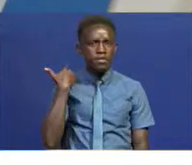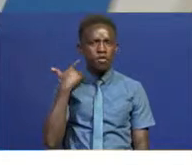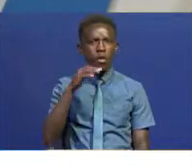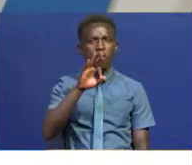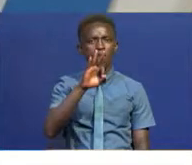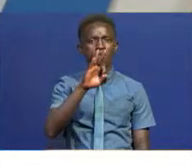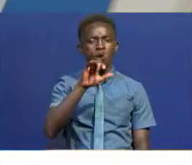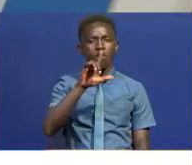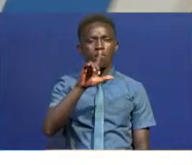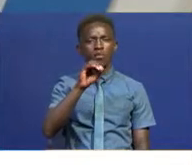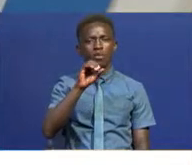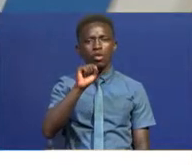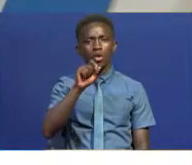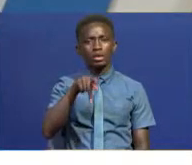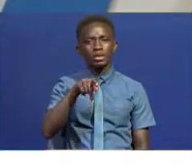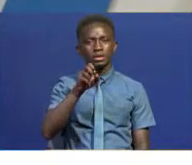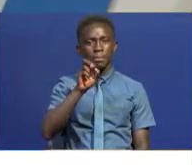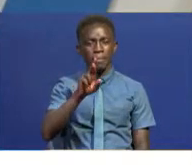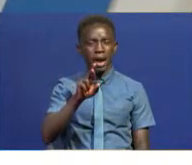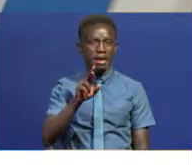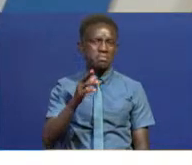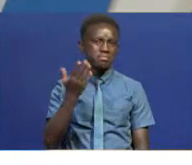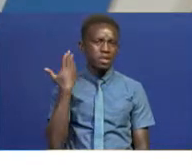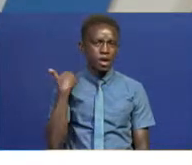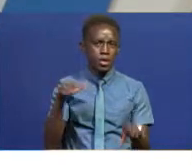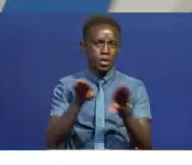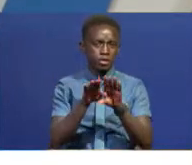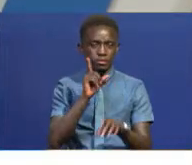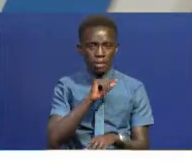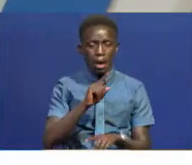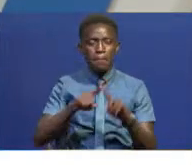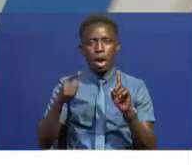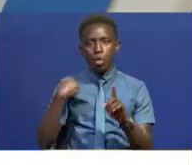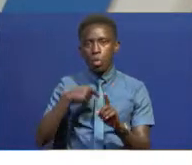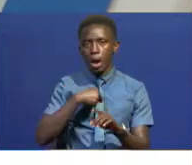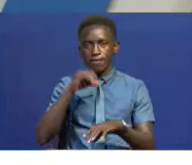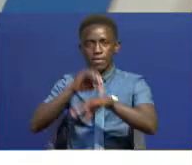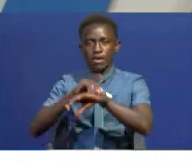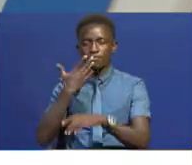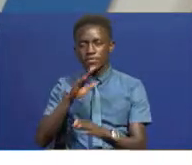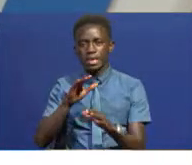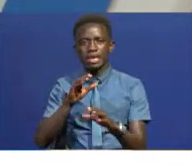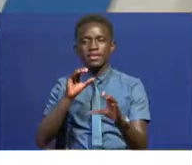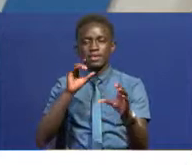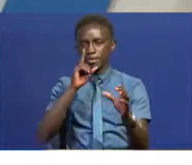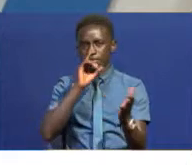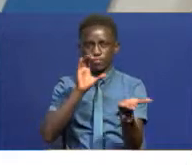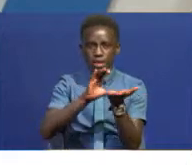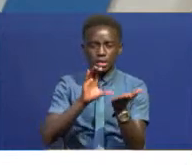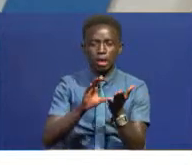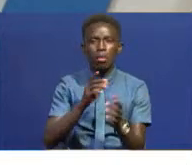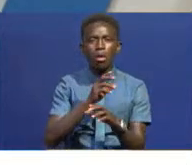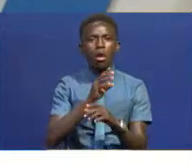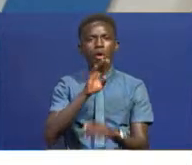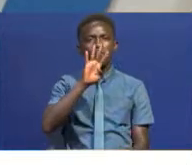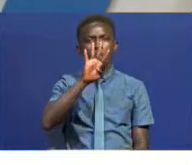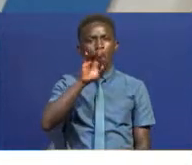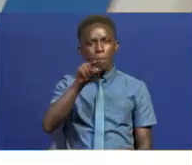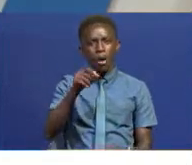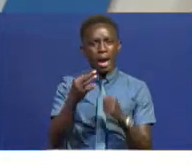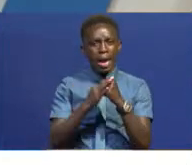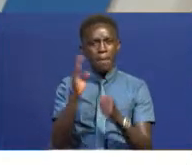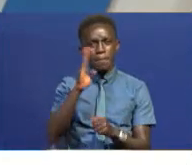quite some years ago. We have already identified an investor who is putting around 4.8 billion to revive